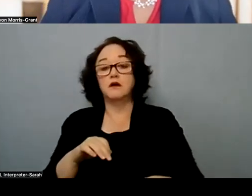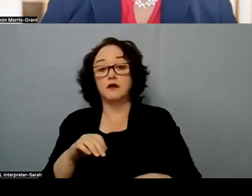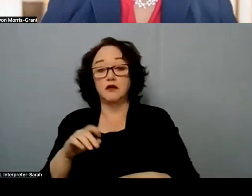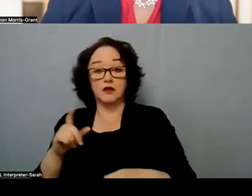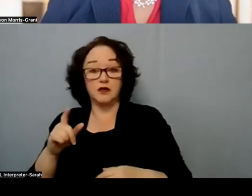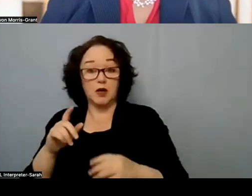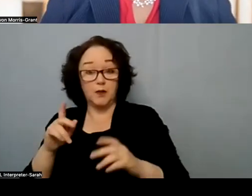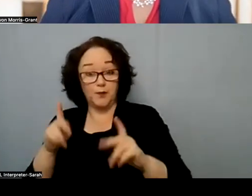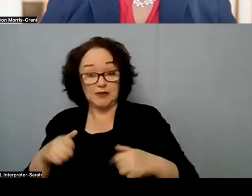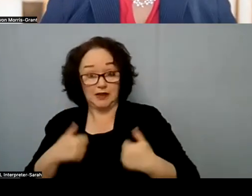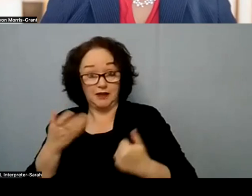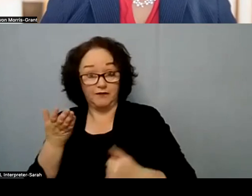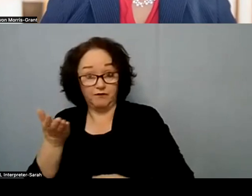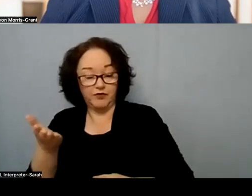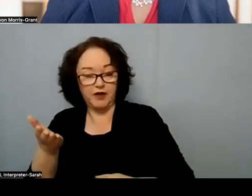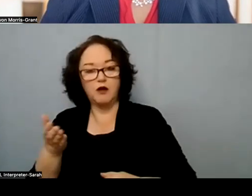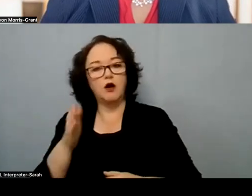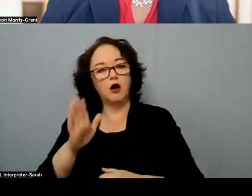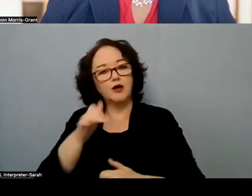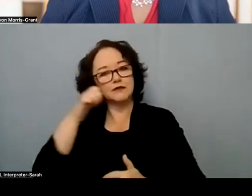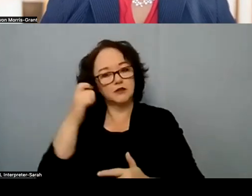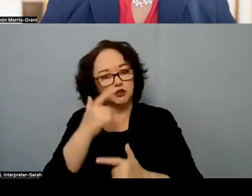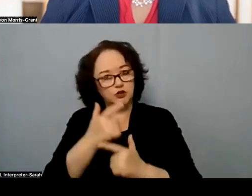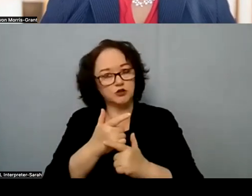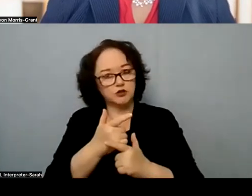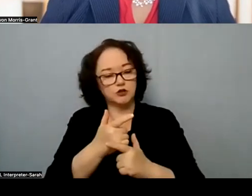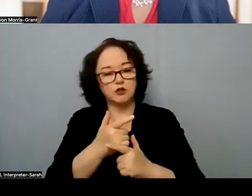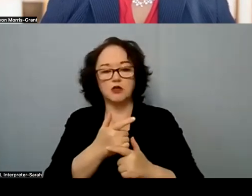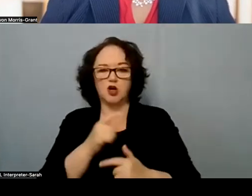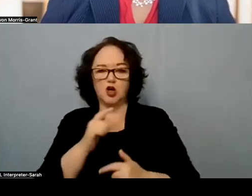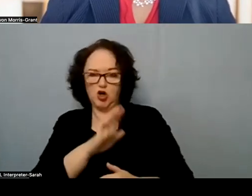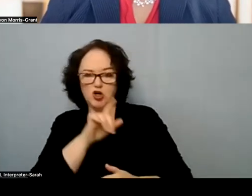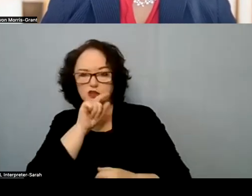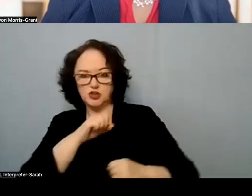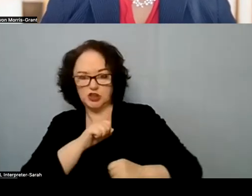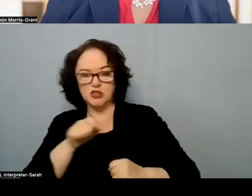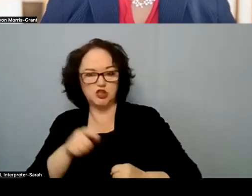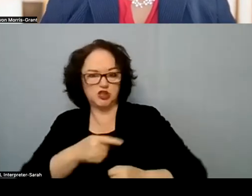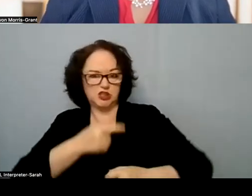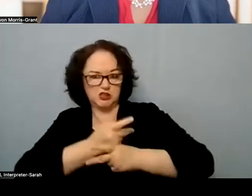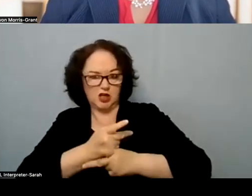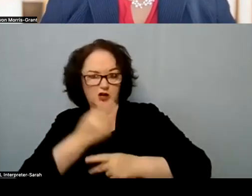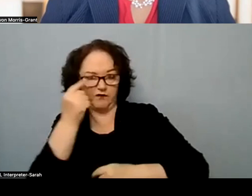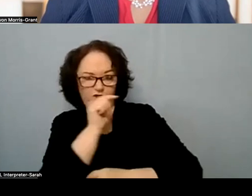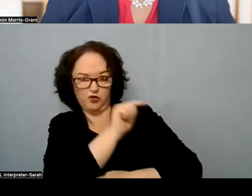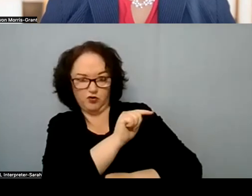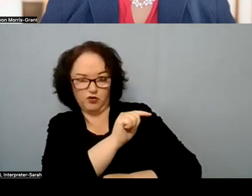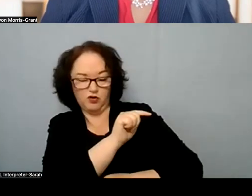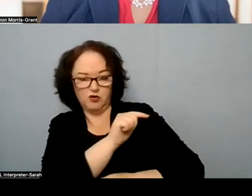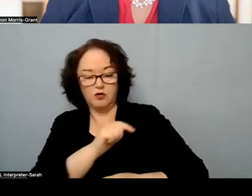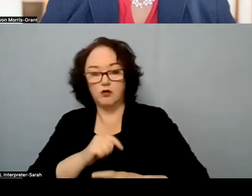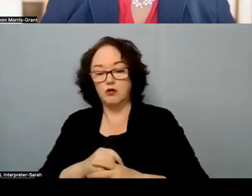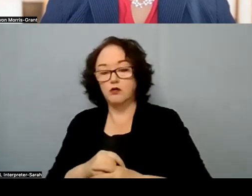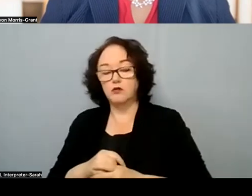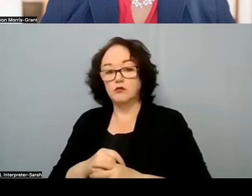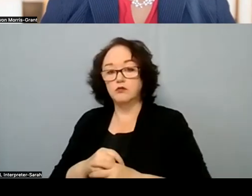well, we were talking about building a chicken coop out in the back. Is this something that this person is using as a way to barter or